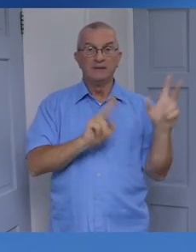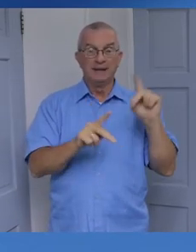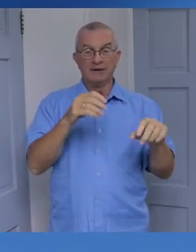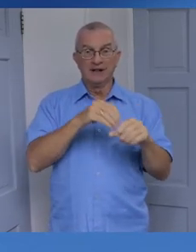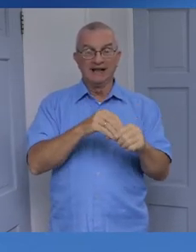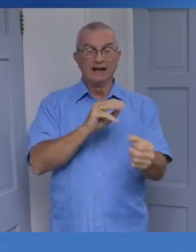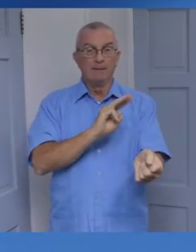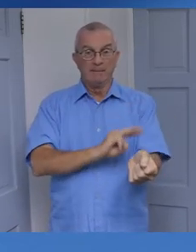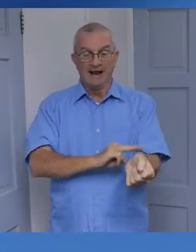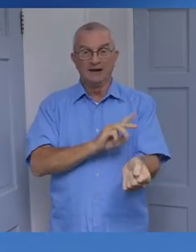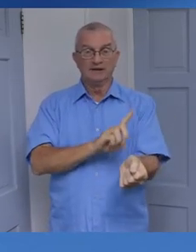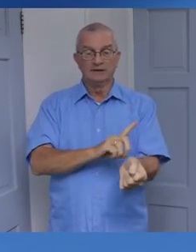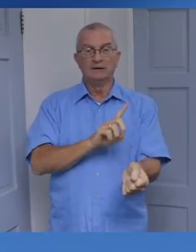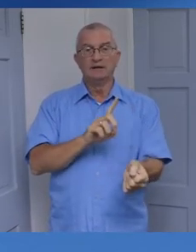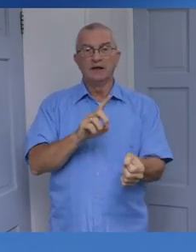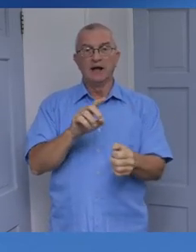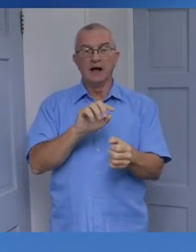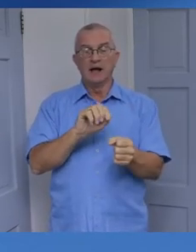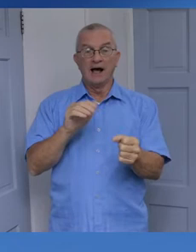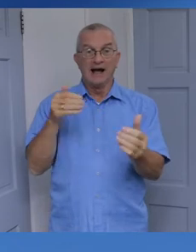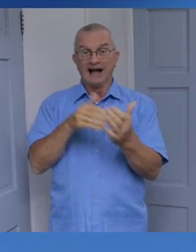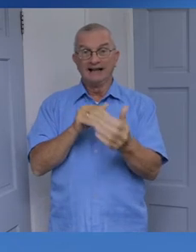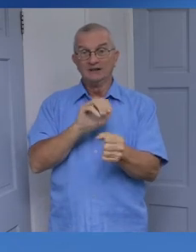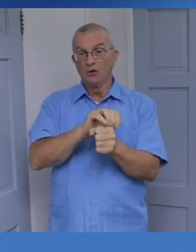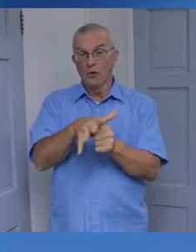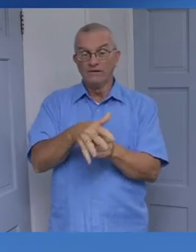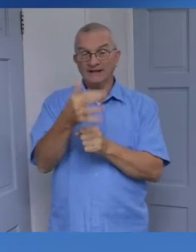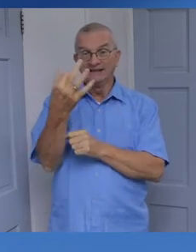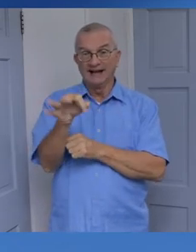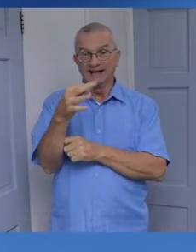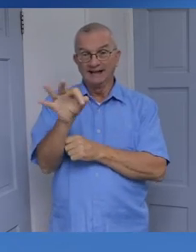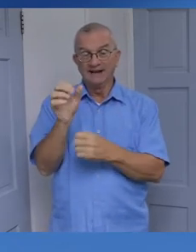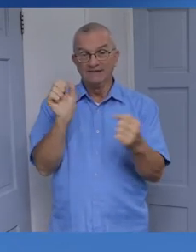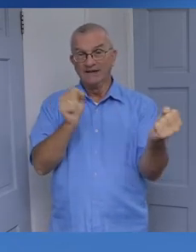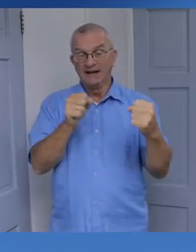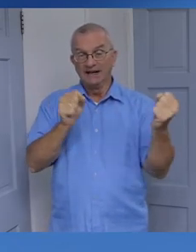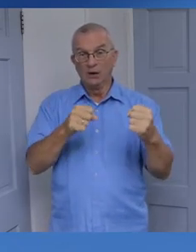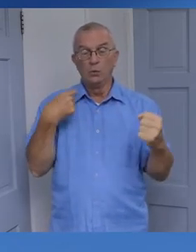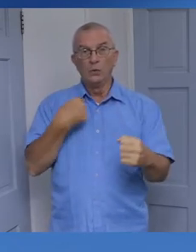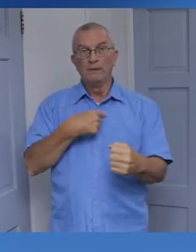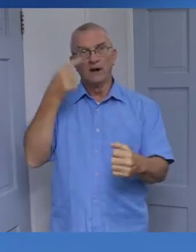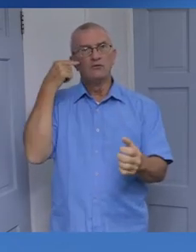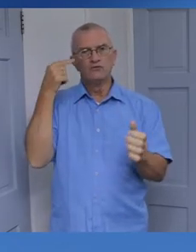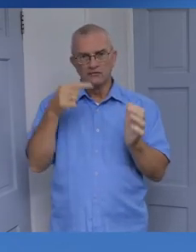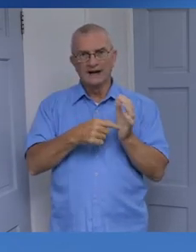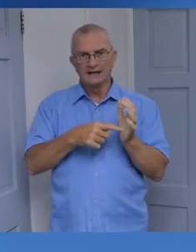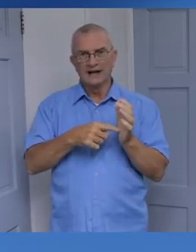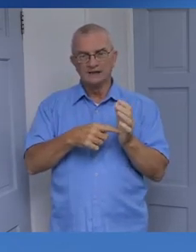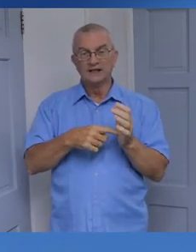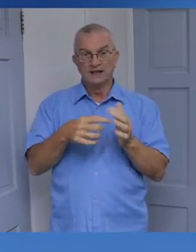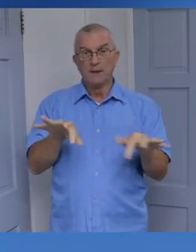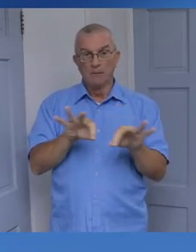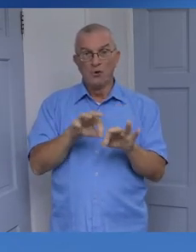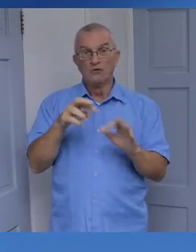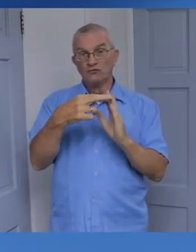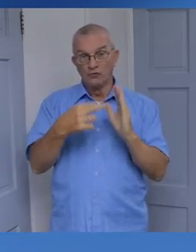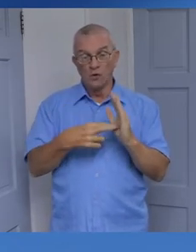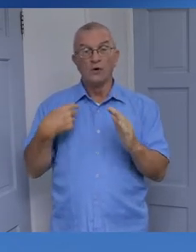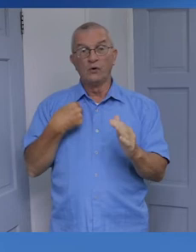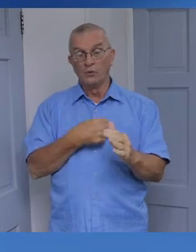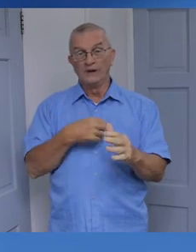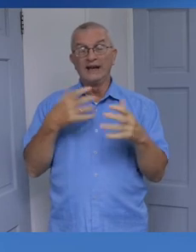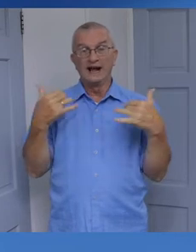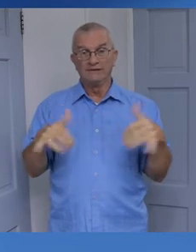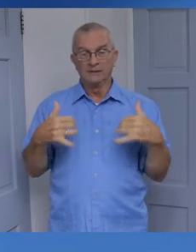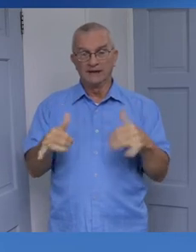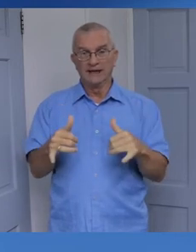COVID-19, we must recognize the important role that we have to play. In the midst of this global